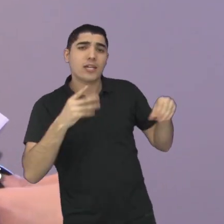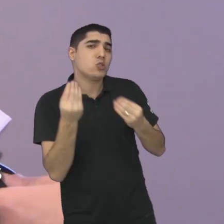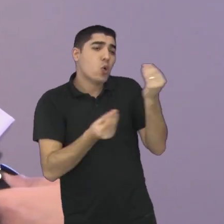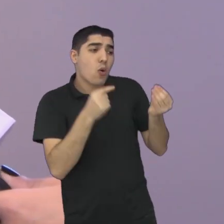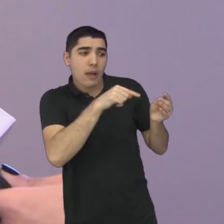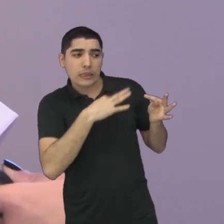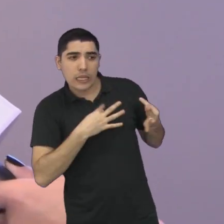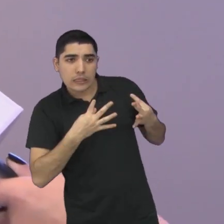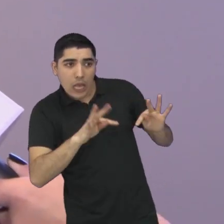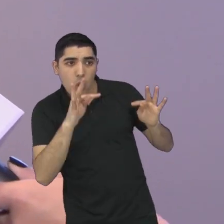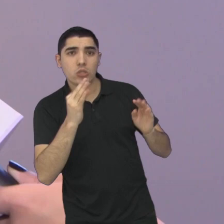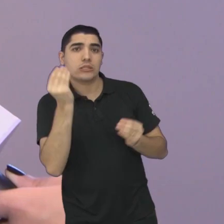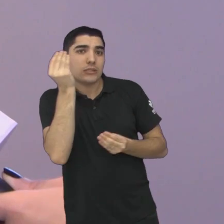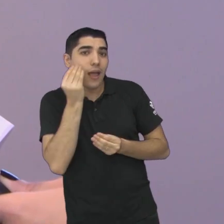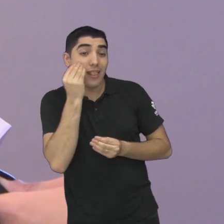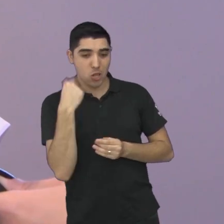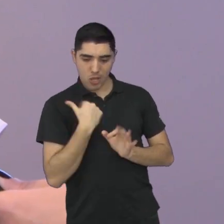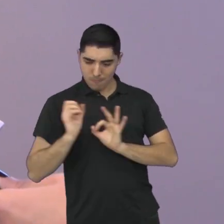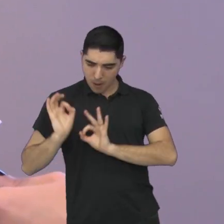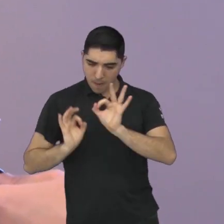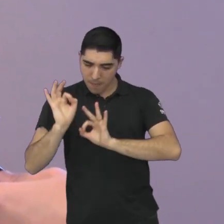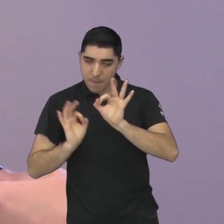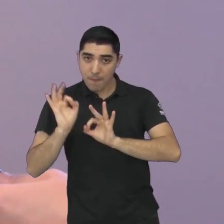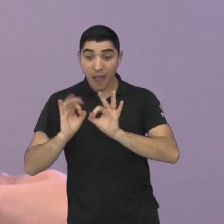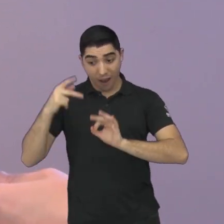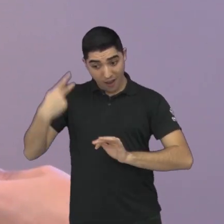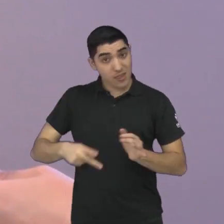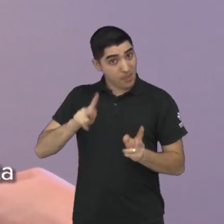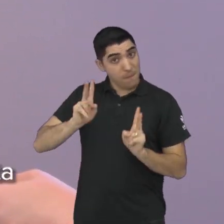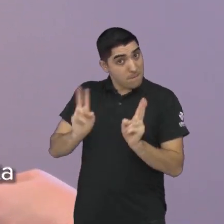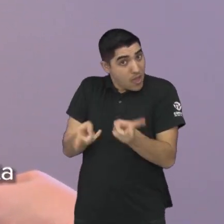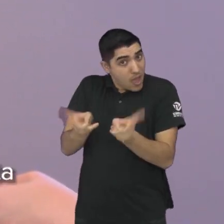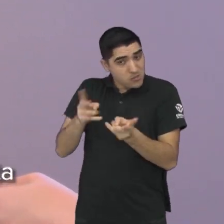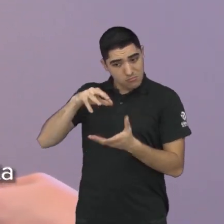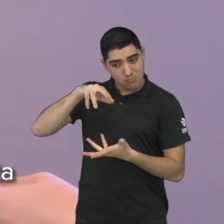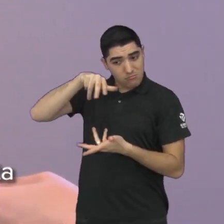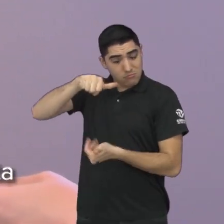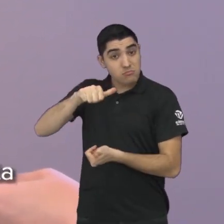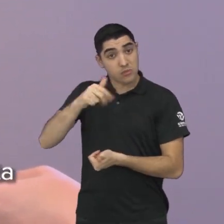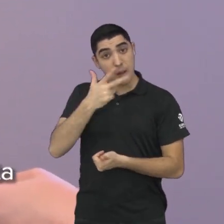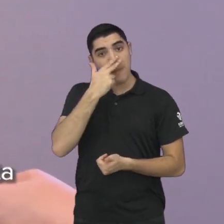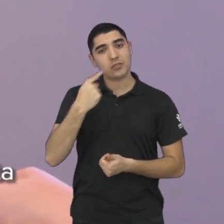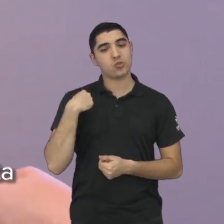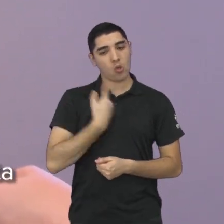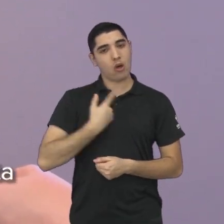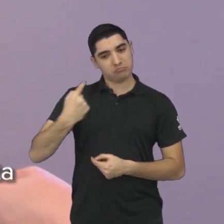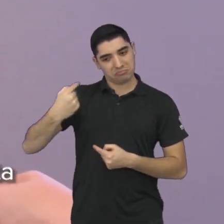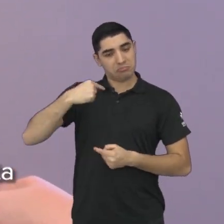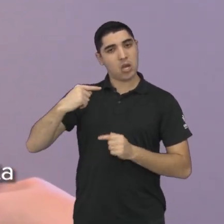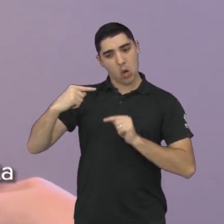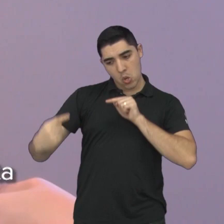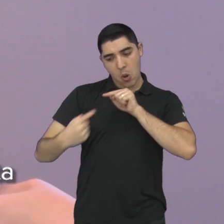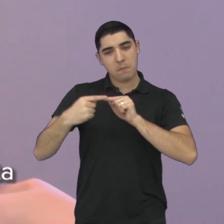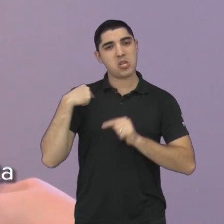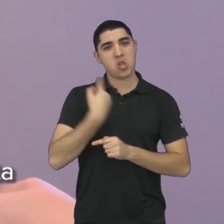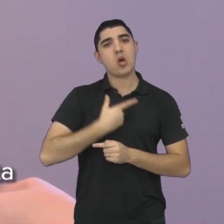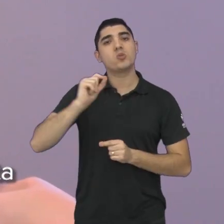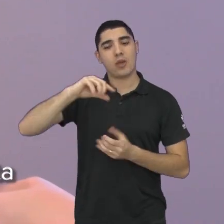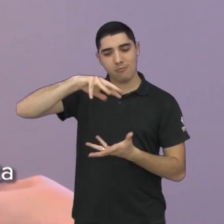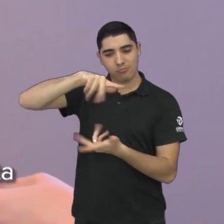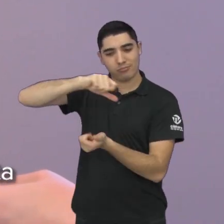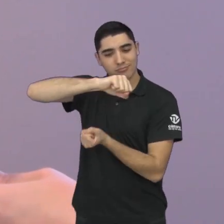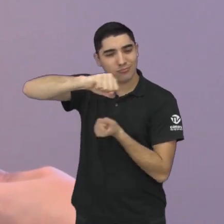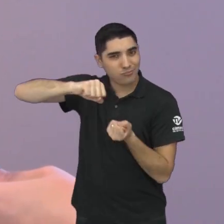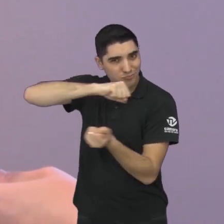waste management. And all of that technology is built and discovered and developed here on Earth, and it makes us more sustainable